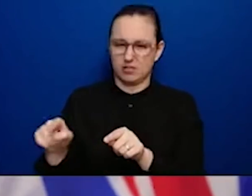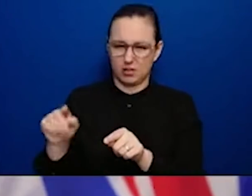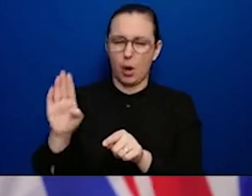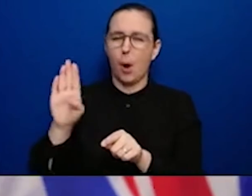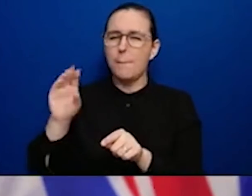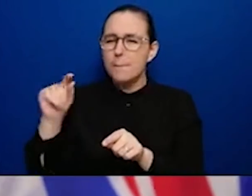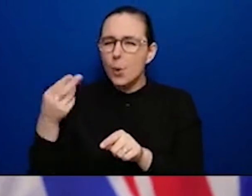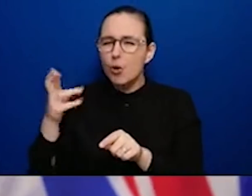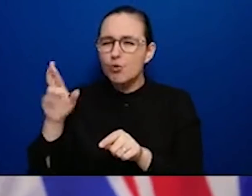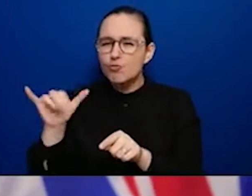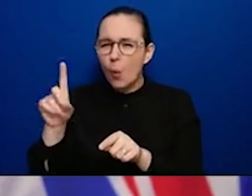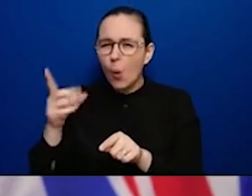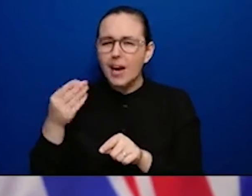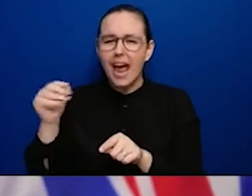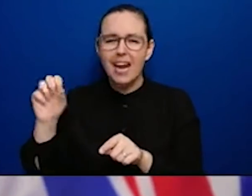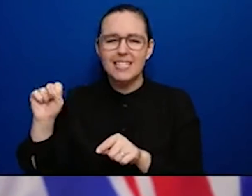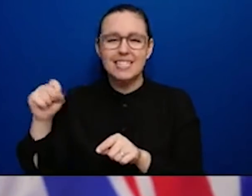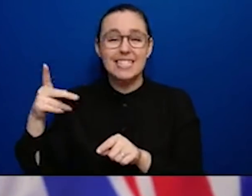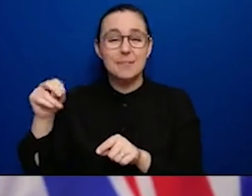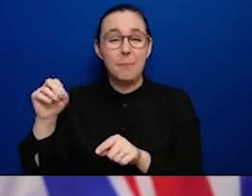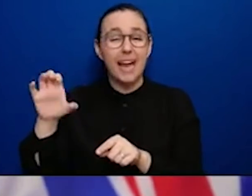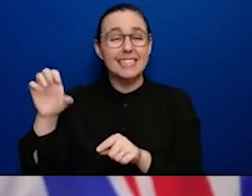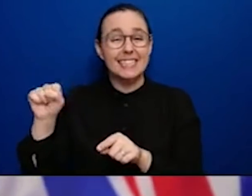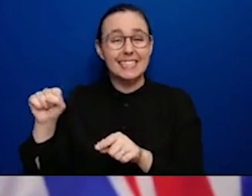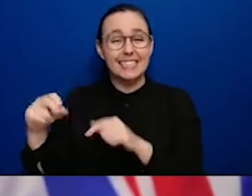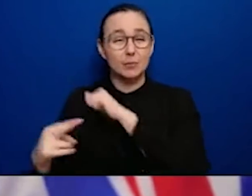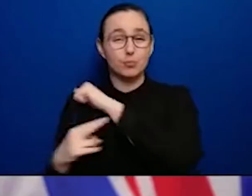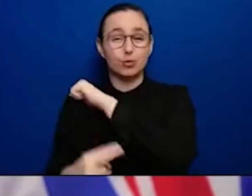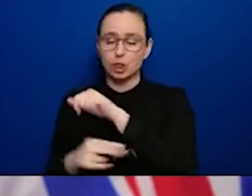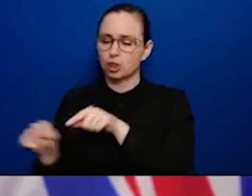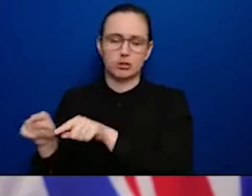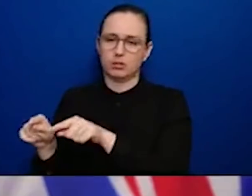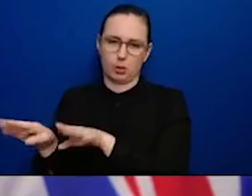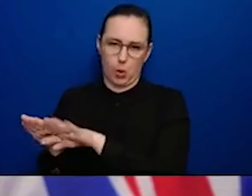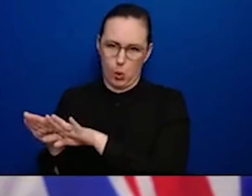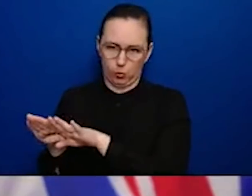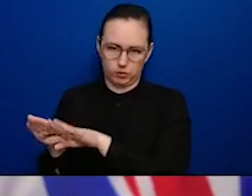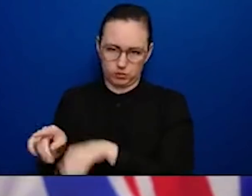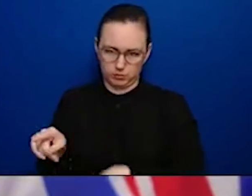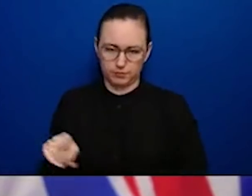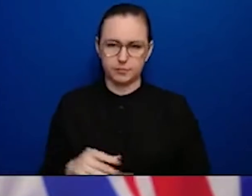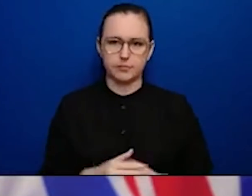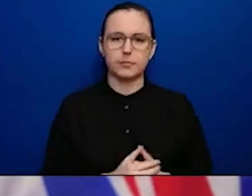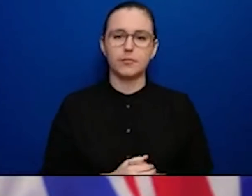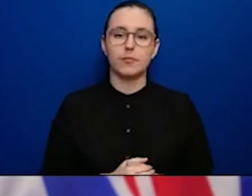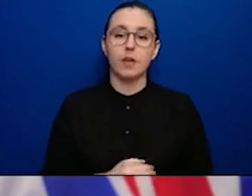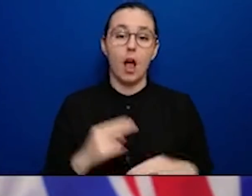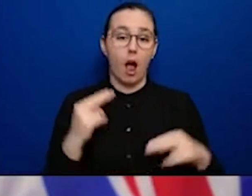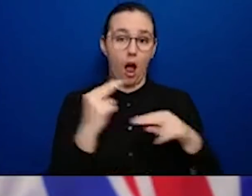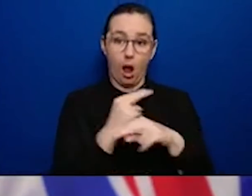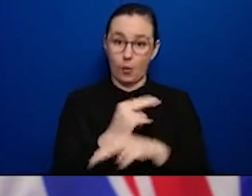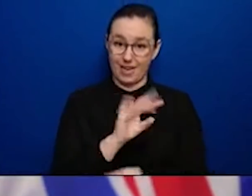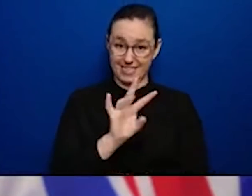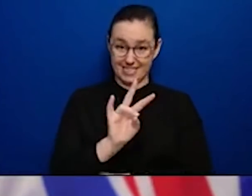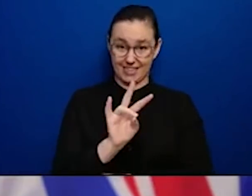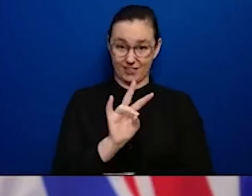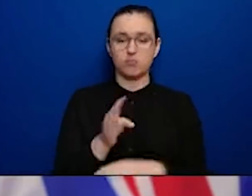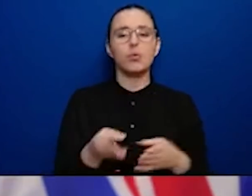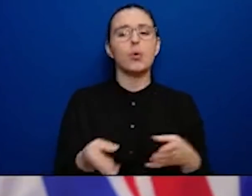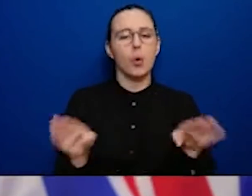there on Sunday night are in place and have been effective in preventing the roadway from being flooded. We need to get through